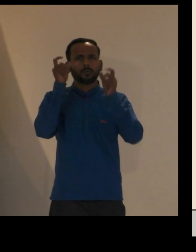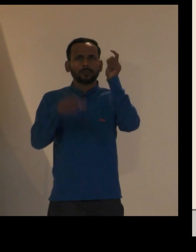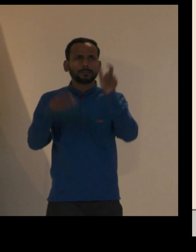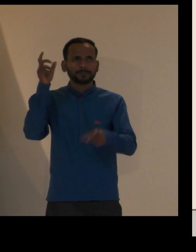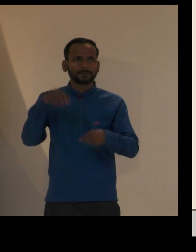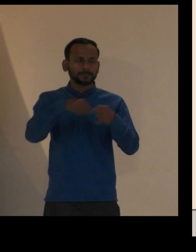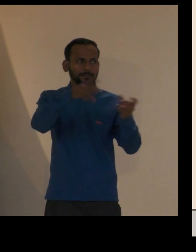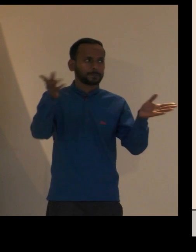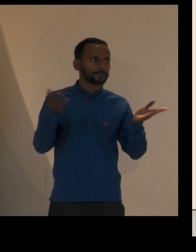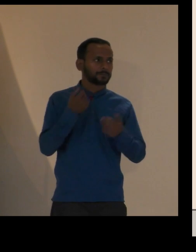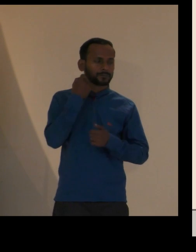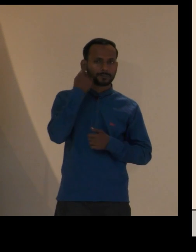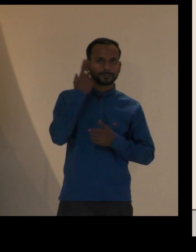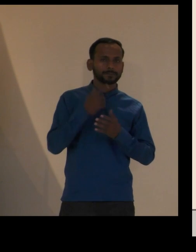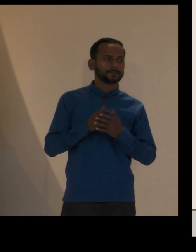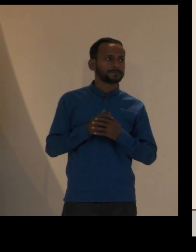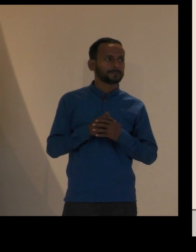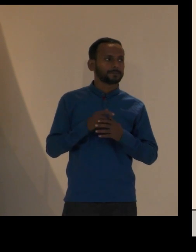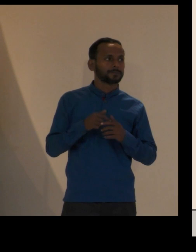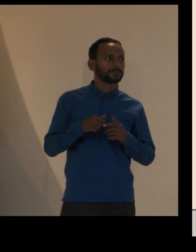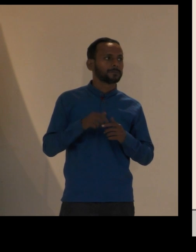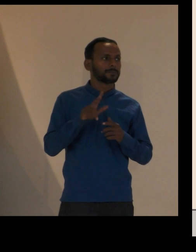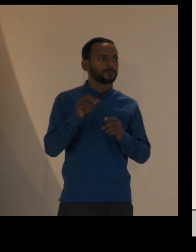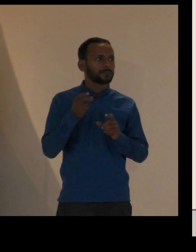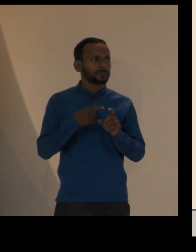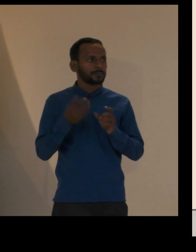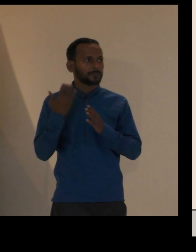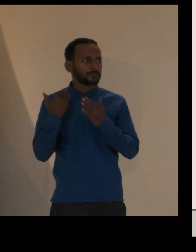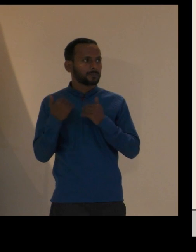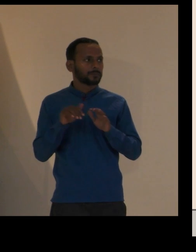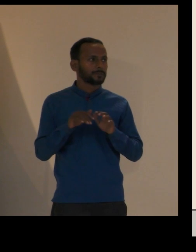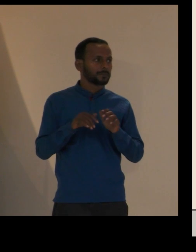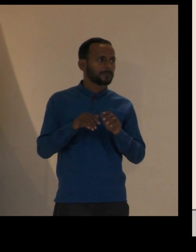done precisely this, that starting from the 1980s, a lot of